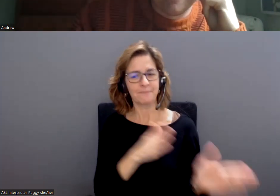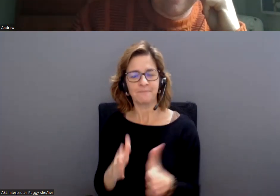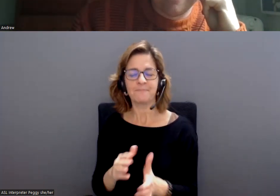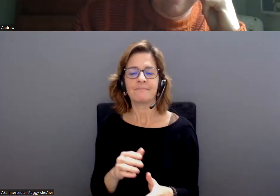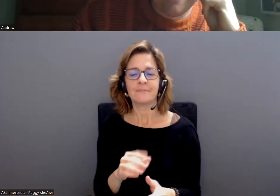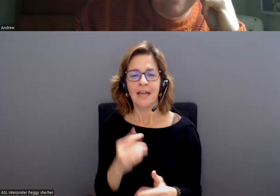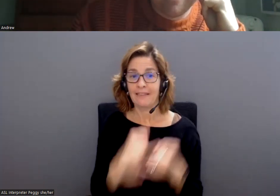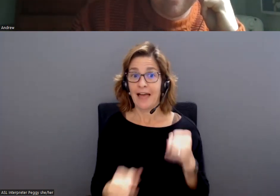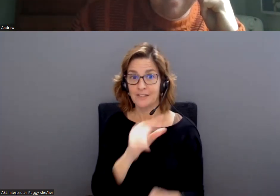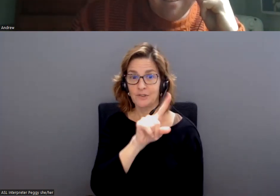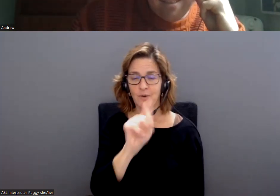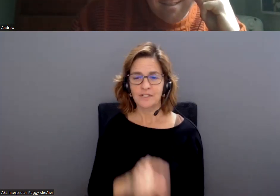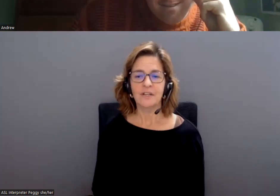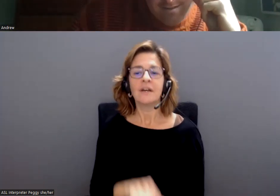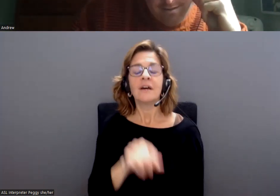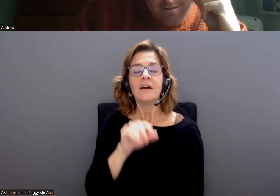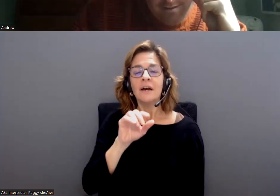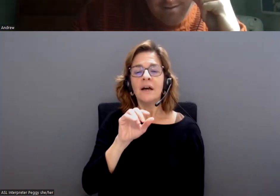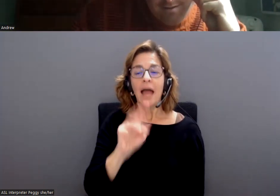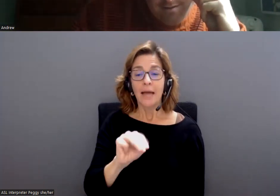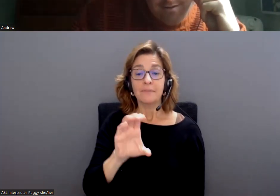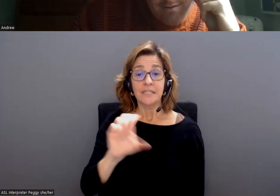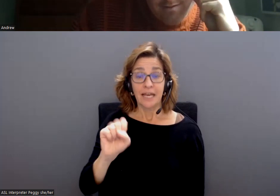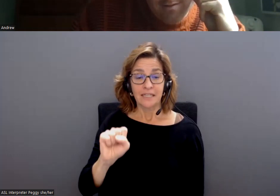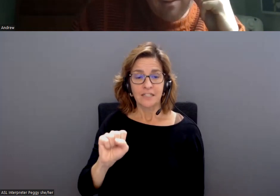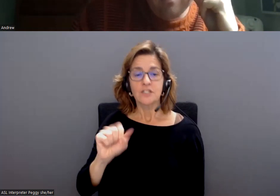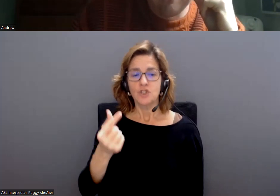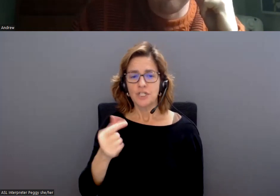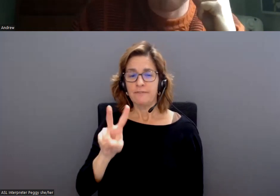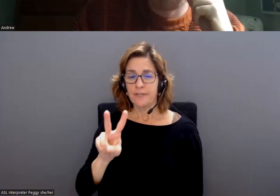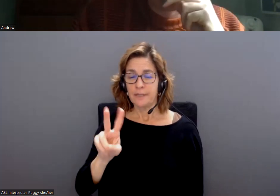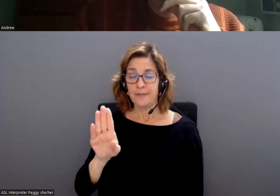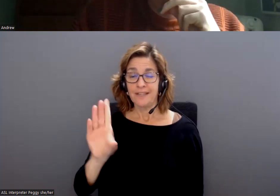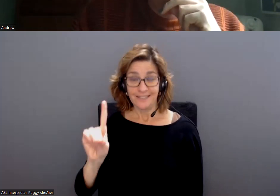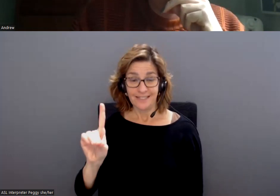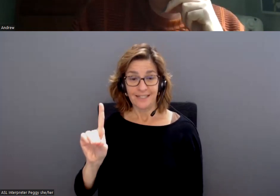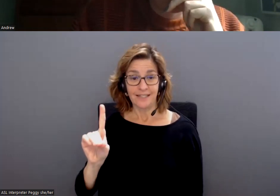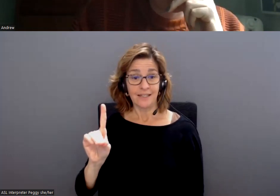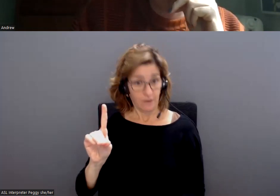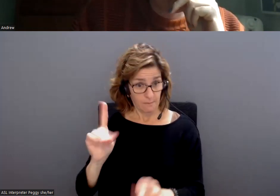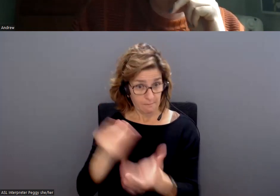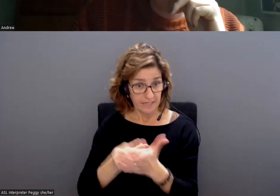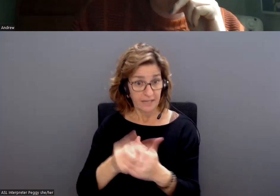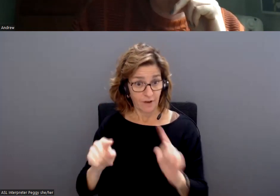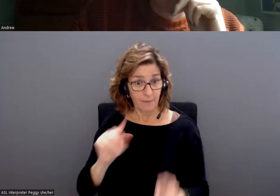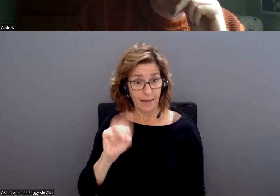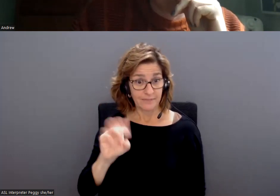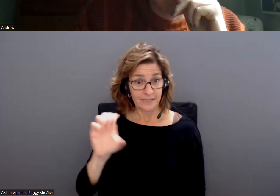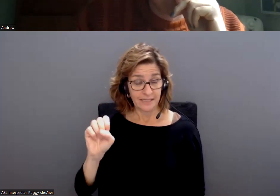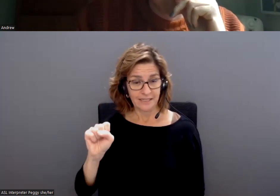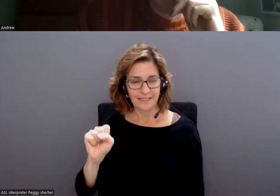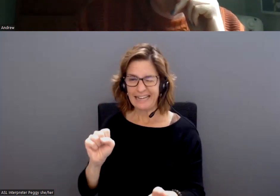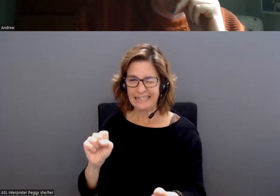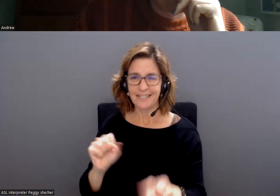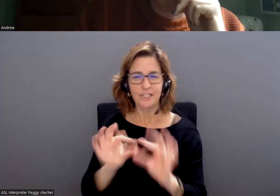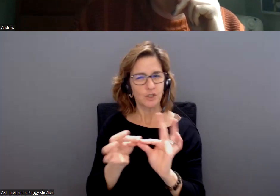funded GBV shelters part of your consultations? And I guess this is towards Rebecca. I wish I knew. Okay, there